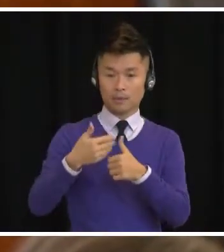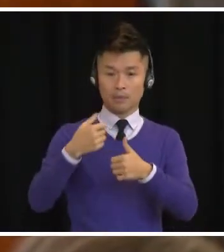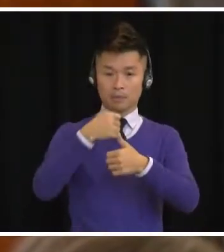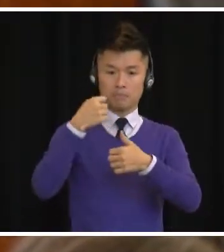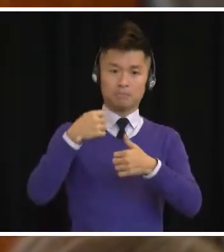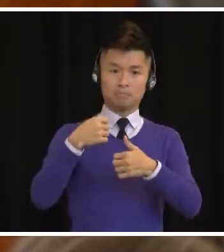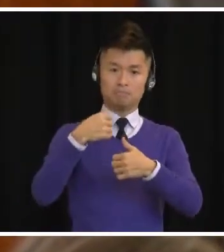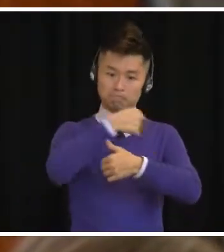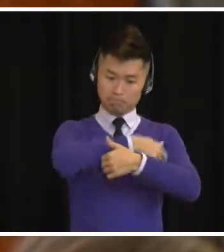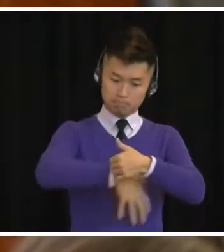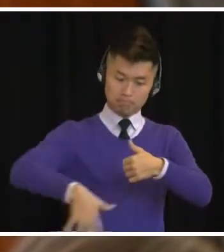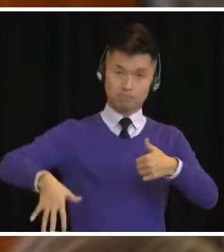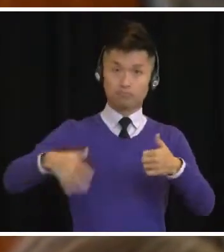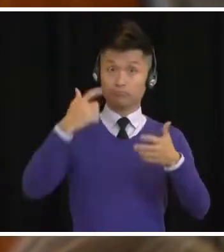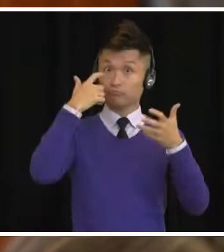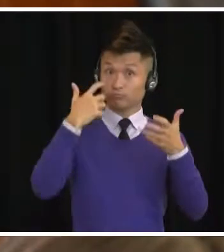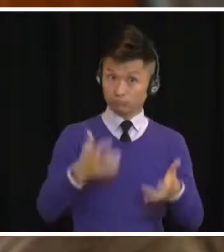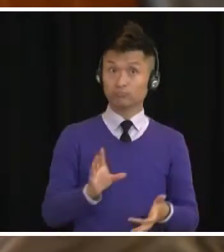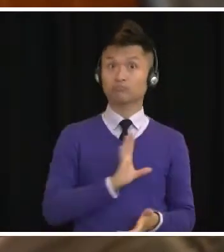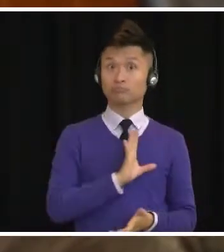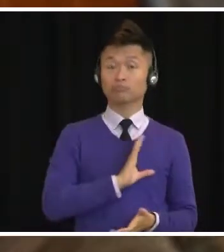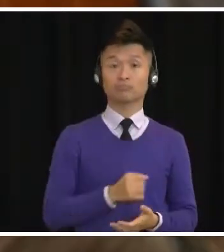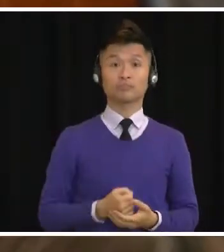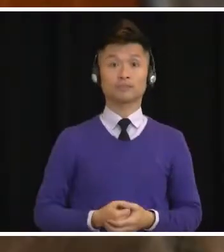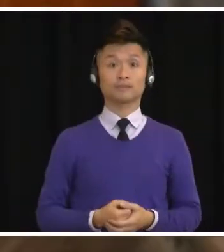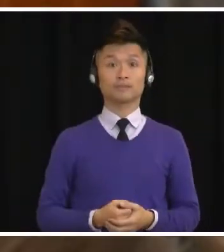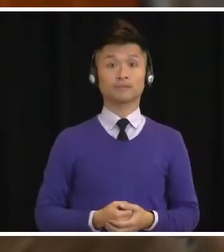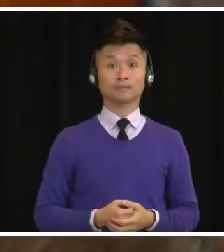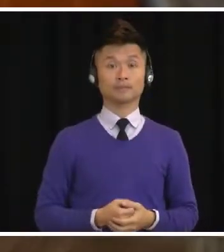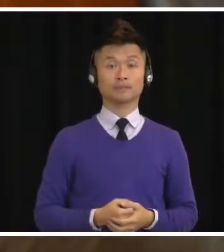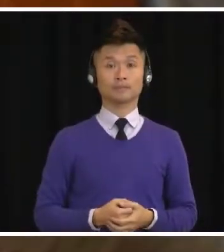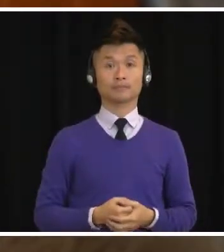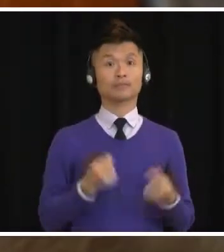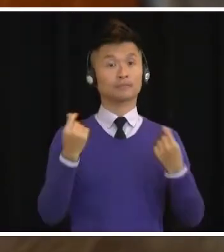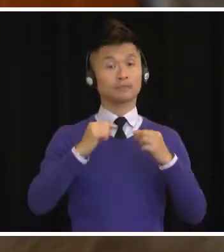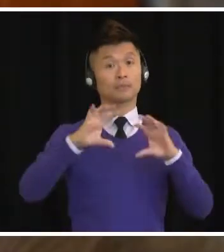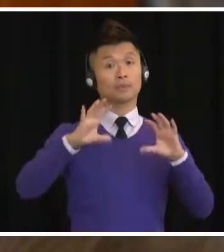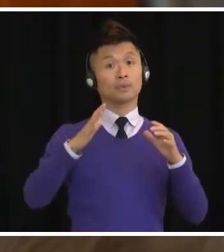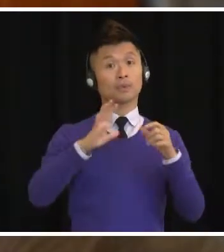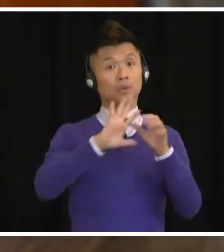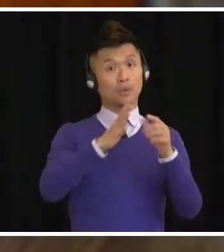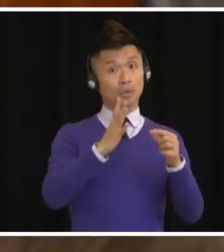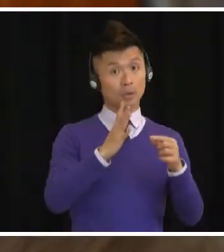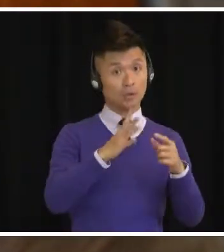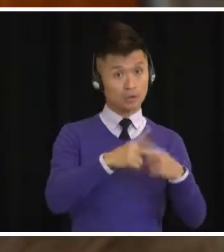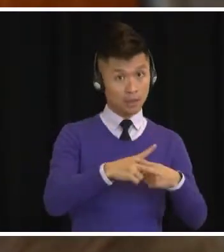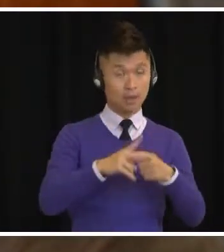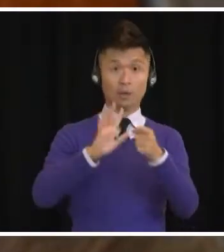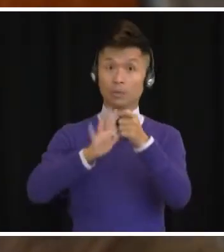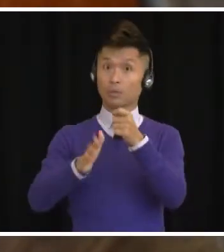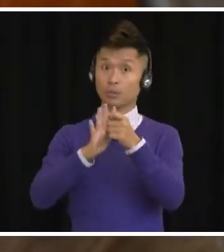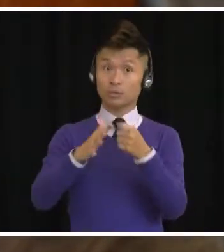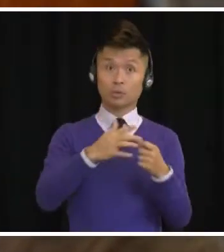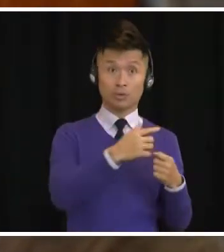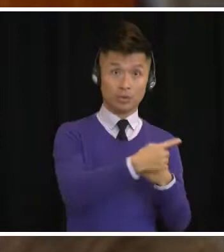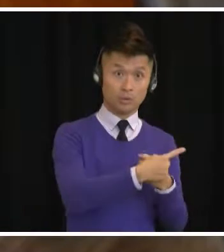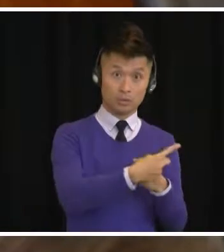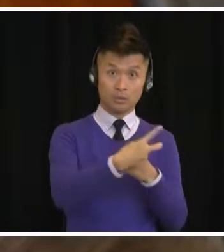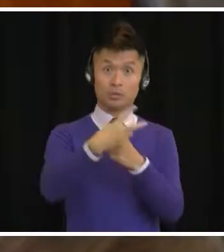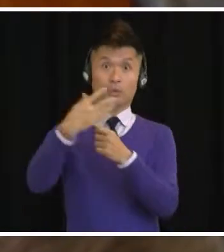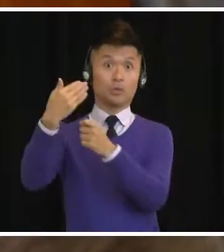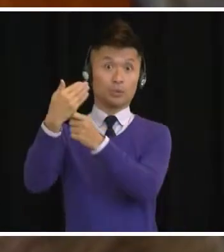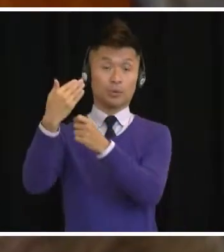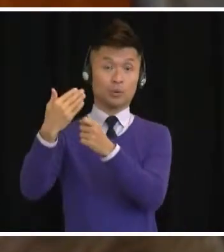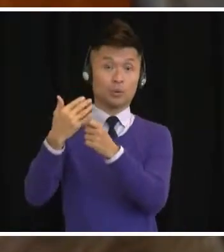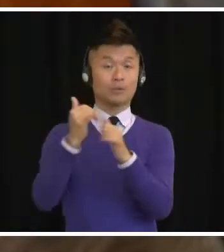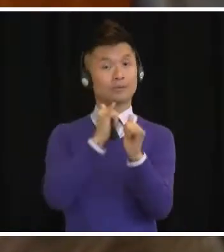Thank you for the questions. Human rights is very important in our education system. So